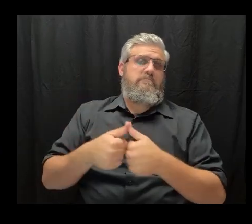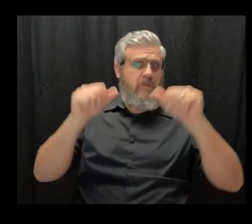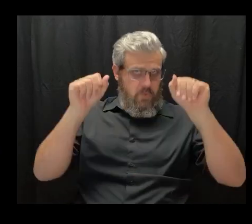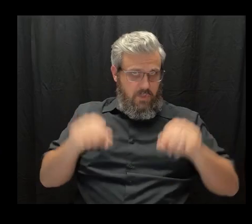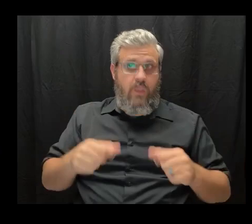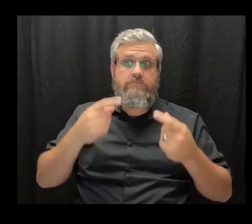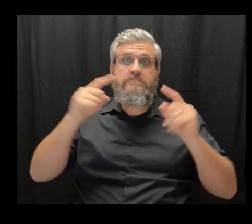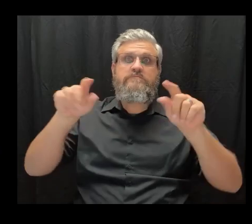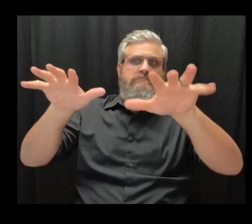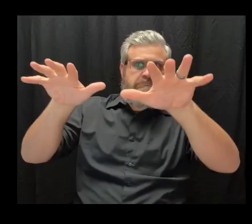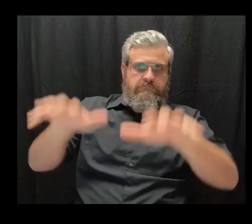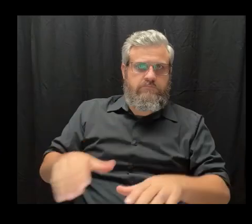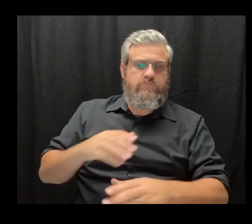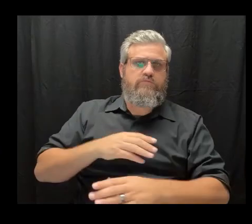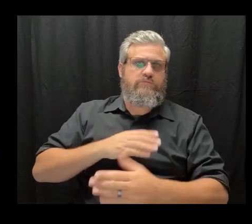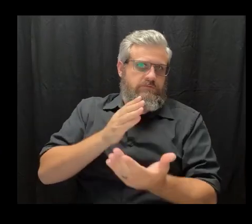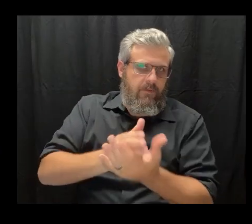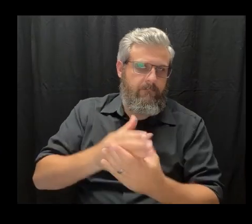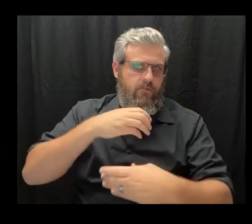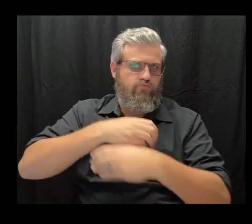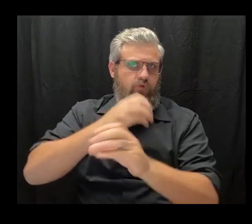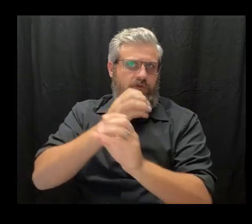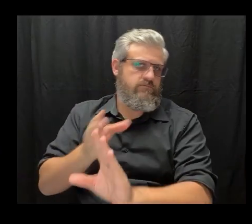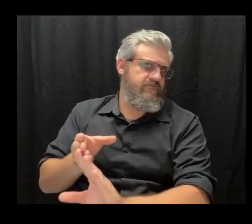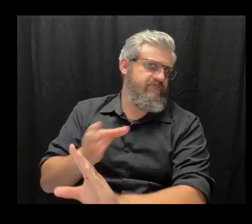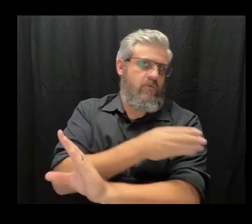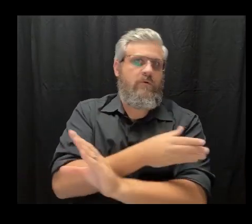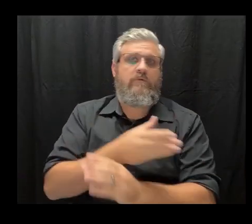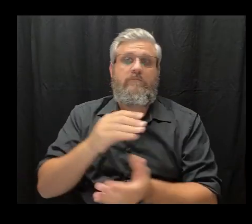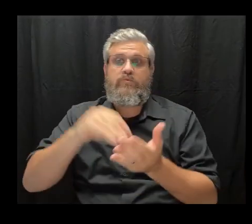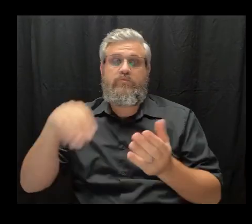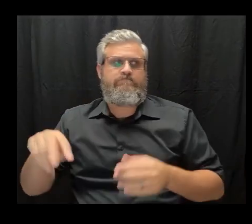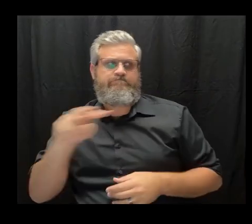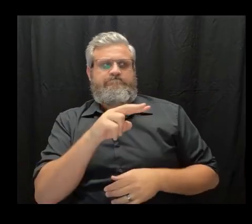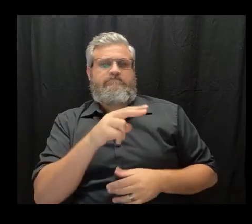crisis situation, but students may be less responsive.